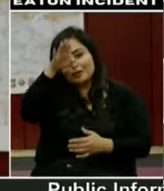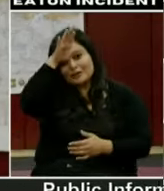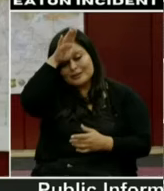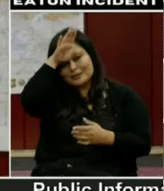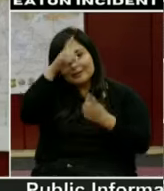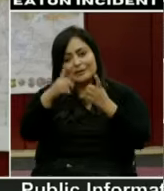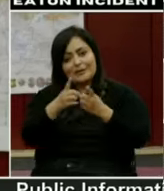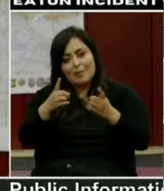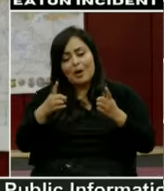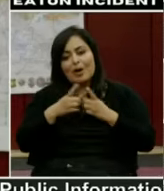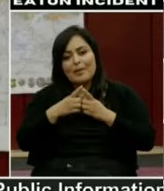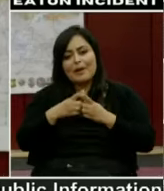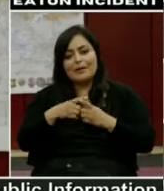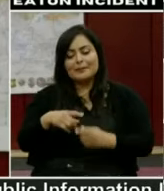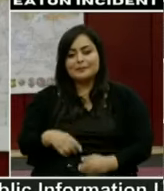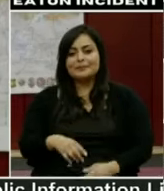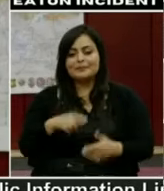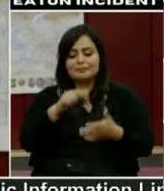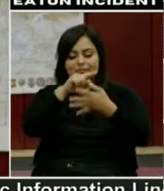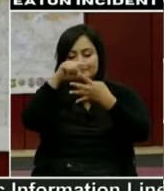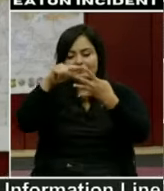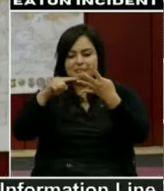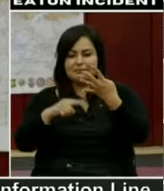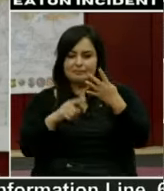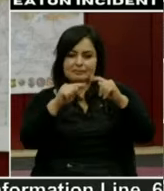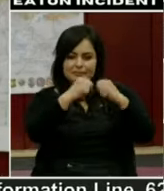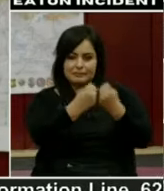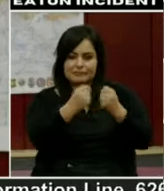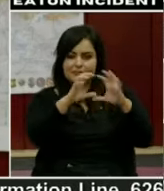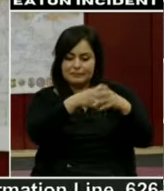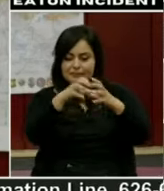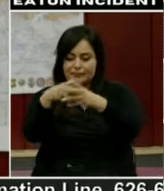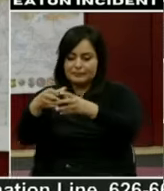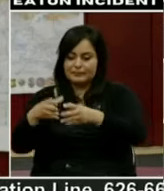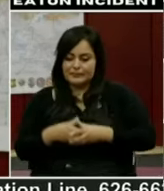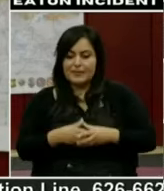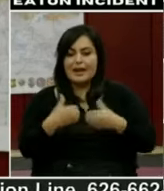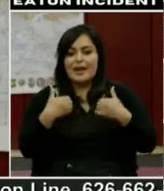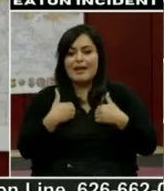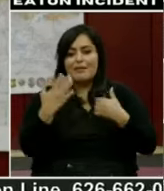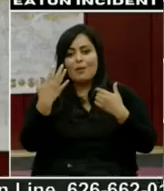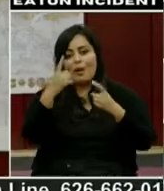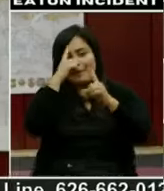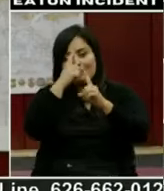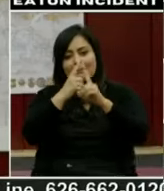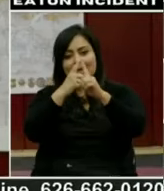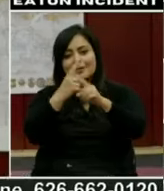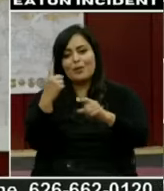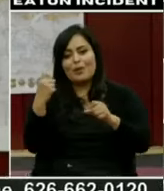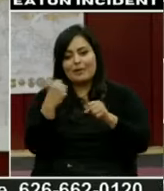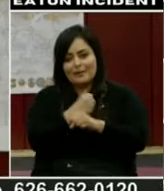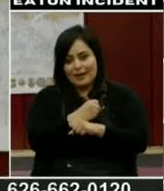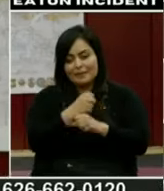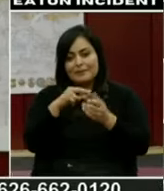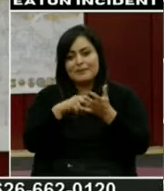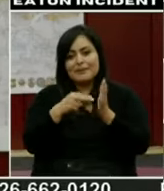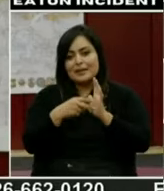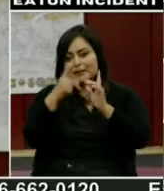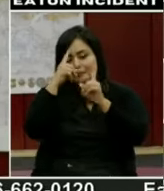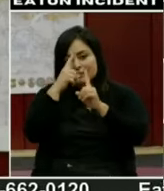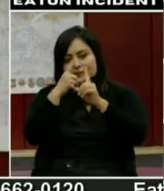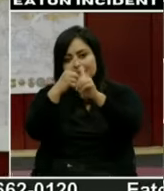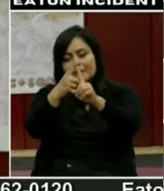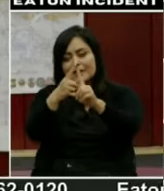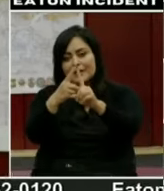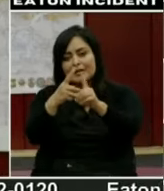incident management teams come together for basically one fight and one mission, We had different set mission tasks at